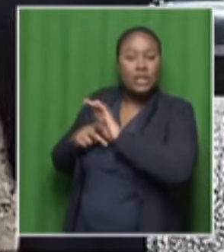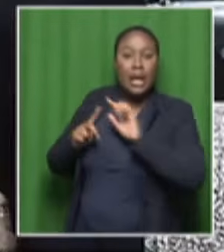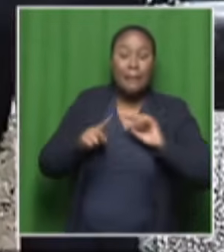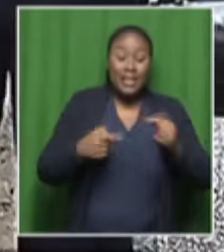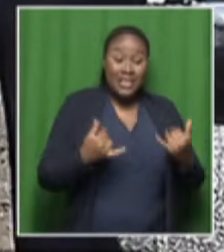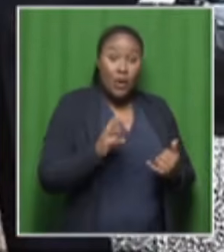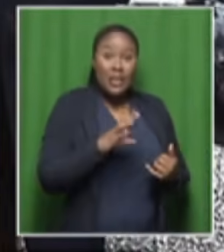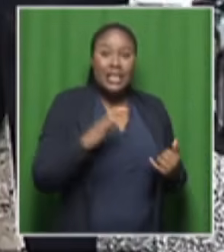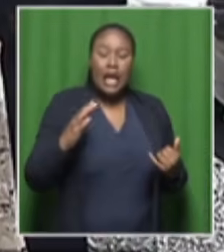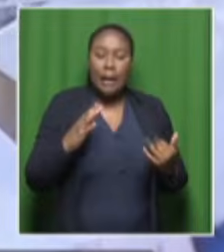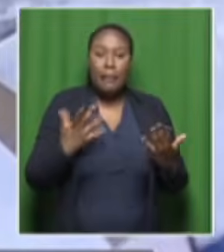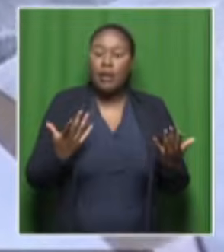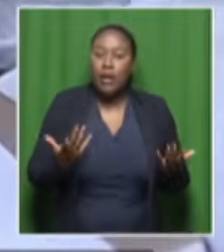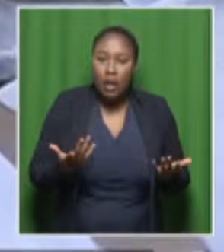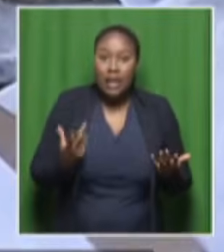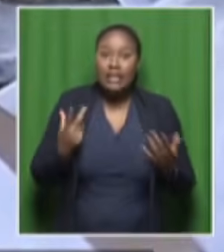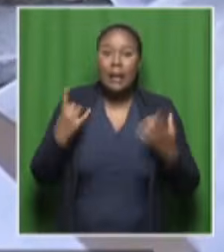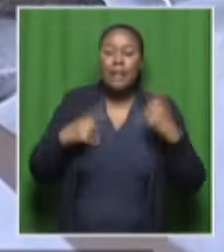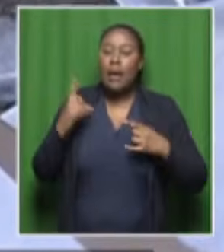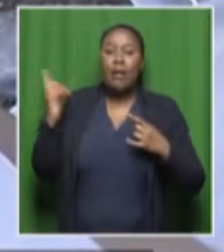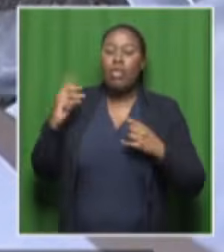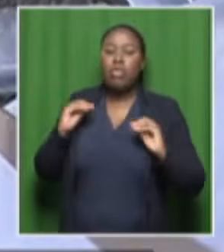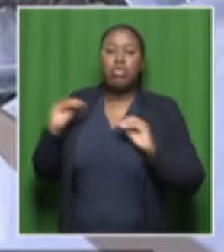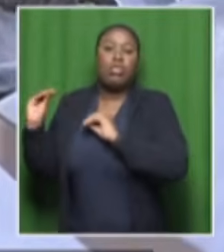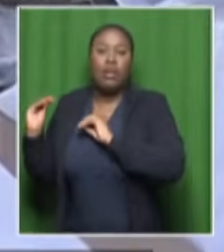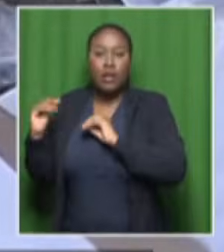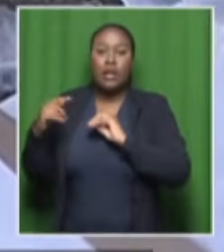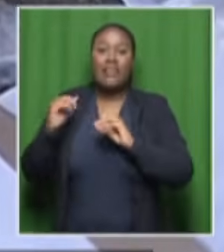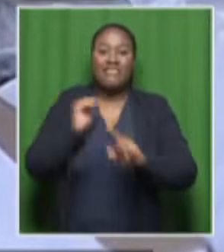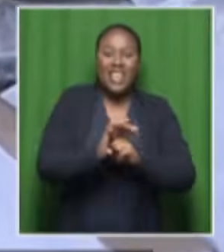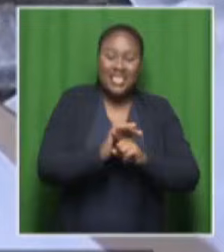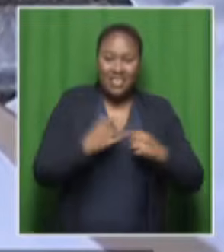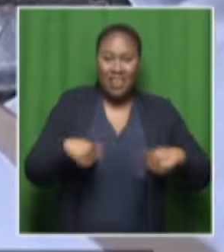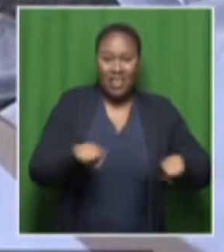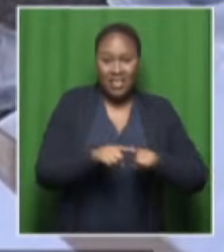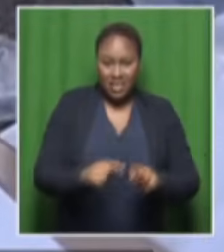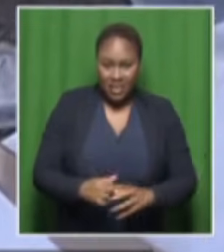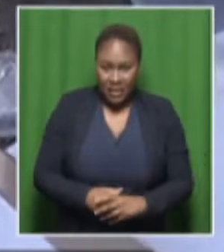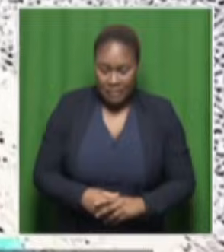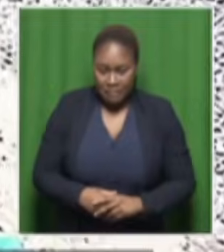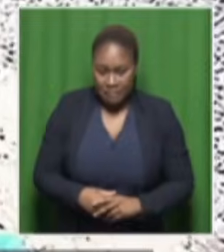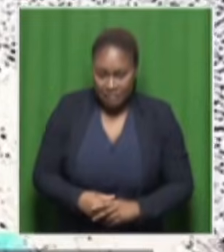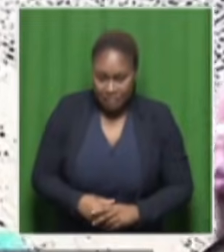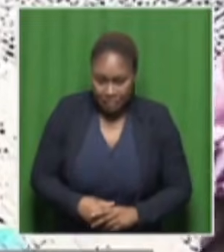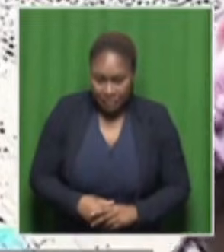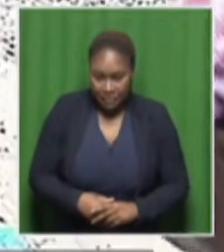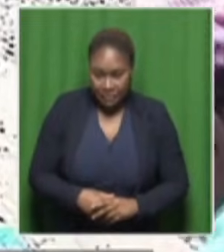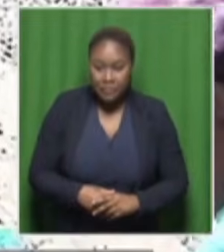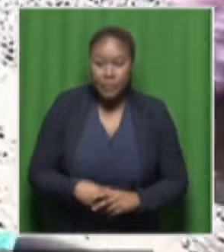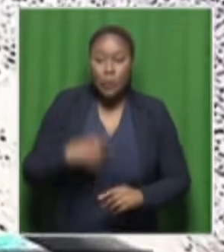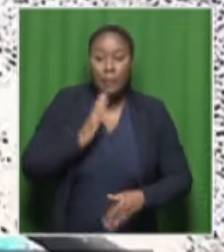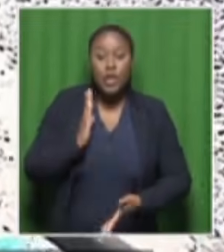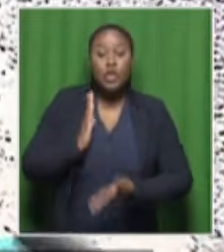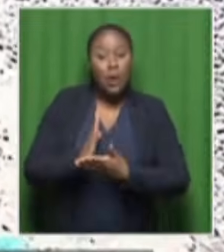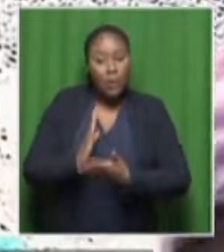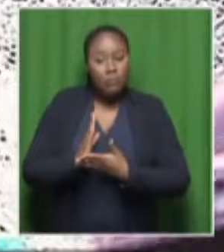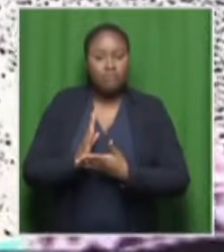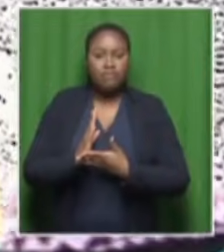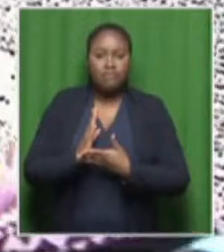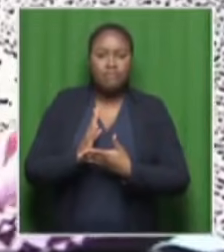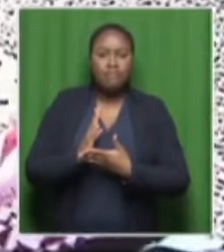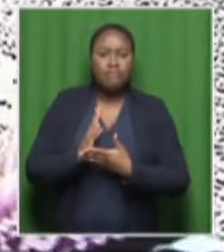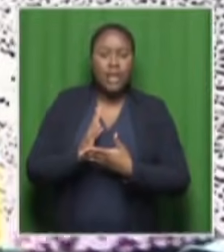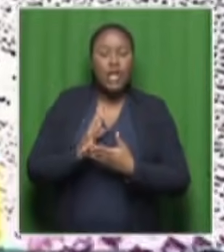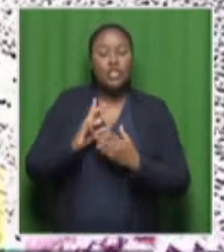are concluded. It is sifted down to our province. But we are definitely wanting to ensure from our side that each and